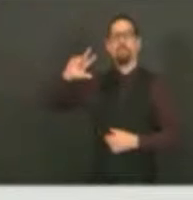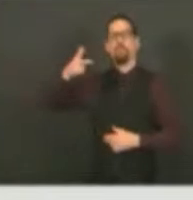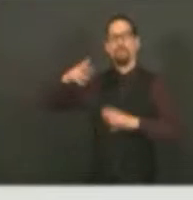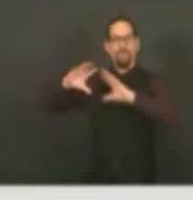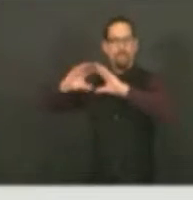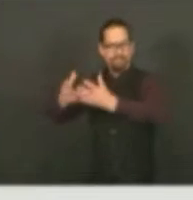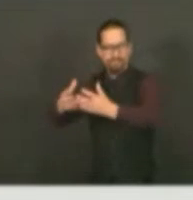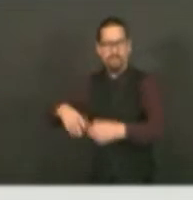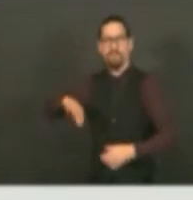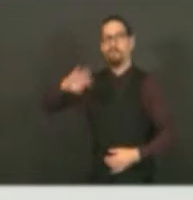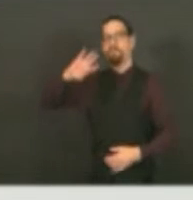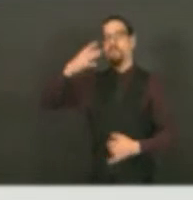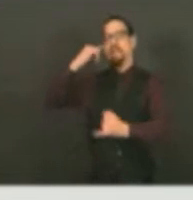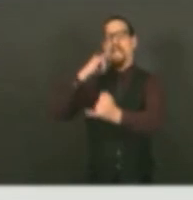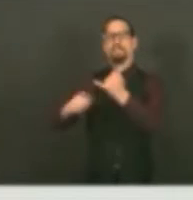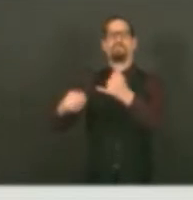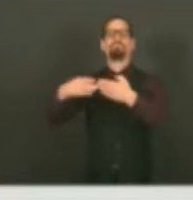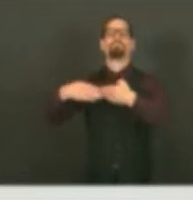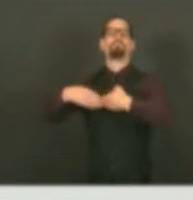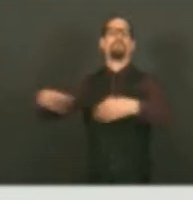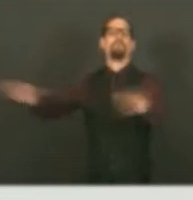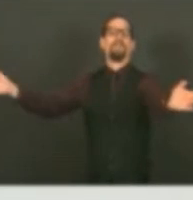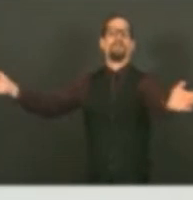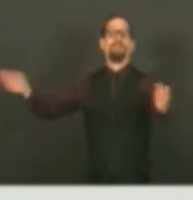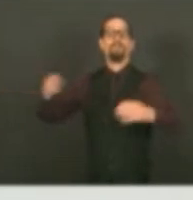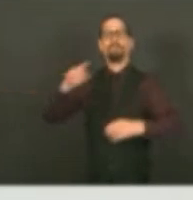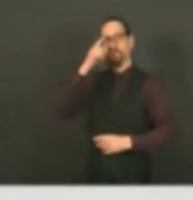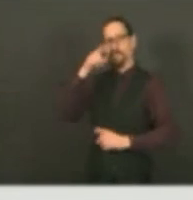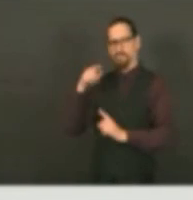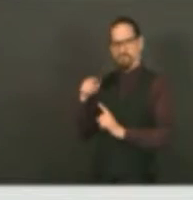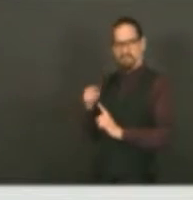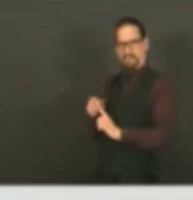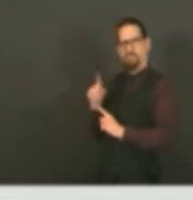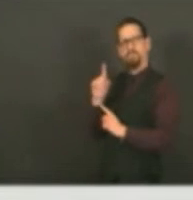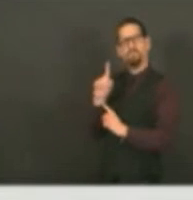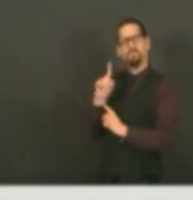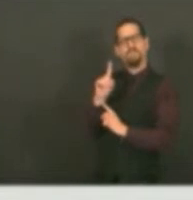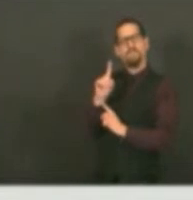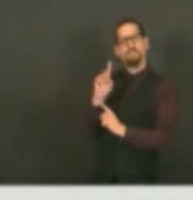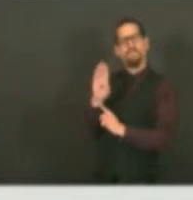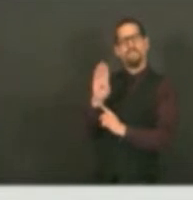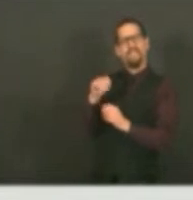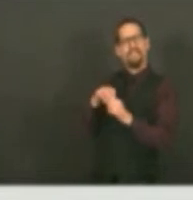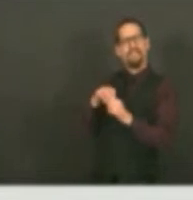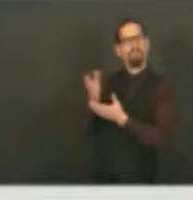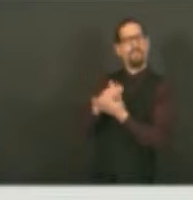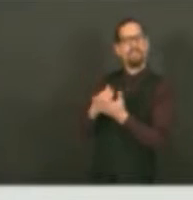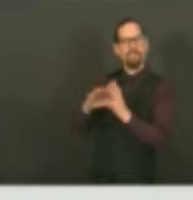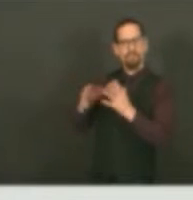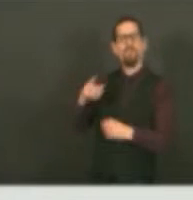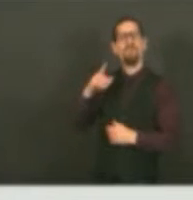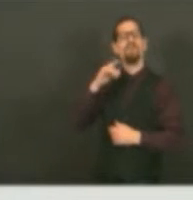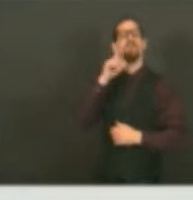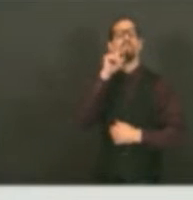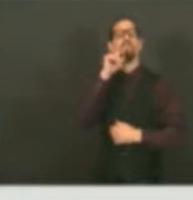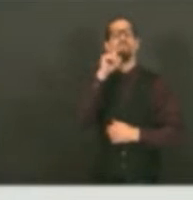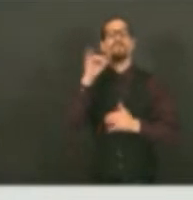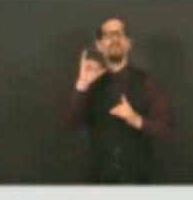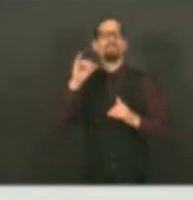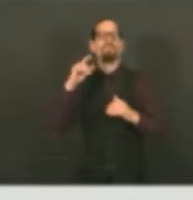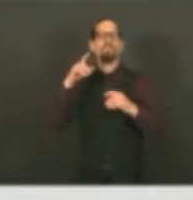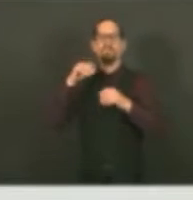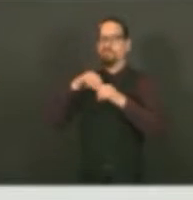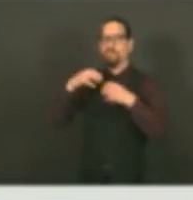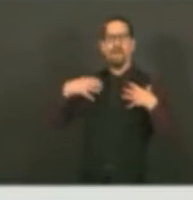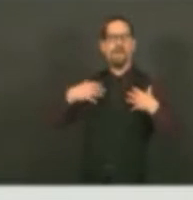will include people with more than one significant health condition, so people that are most at risk from complications, hospitalizations, and deaths, and